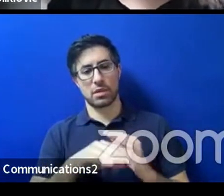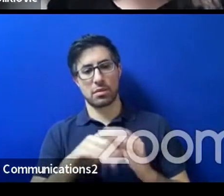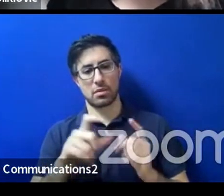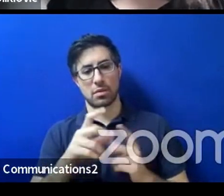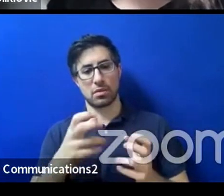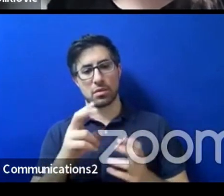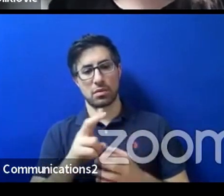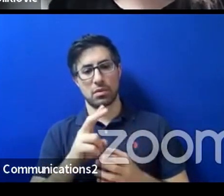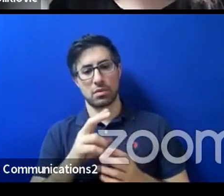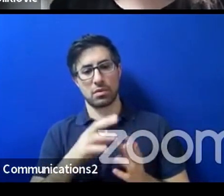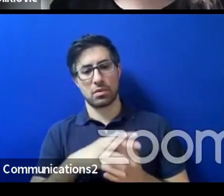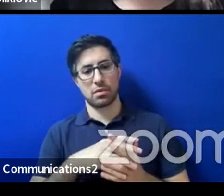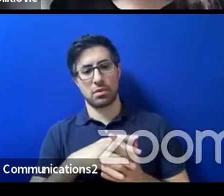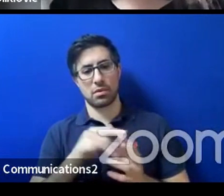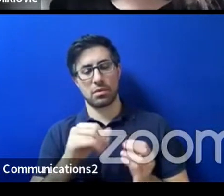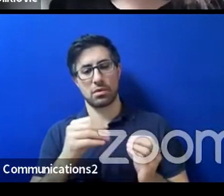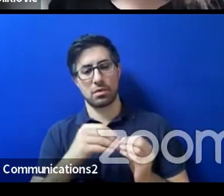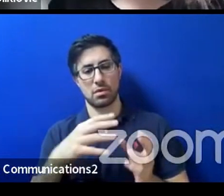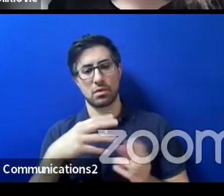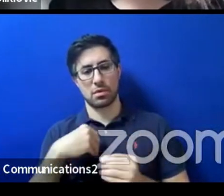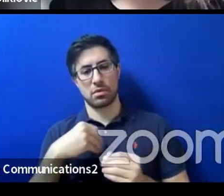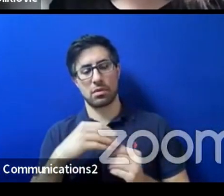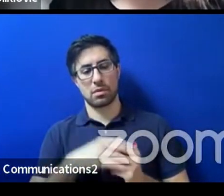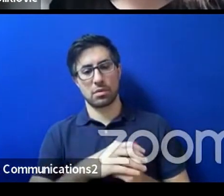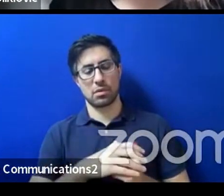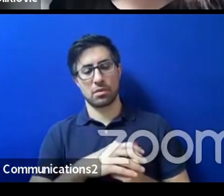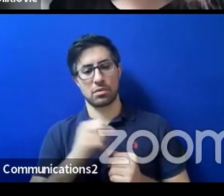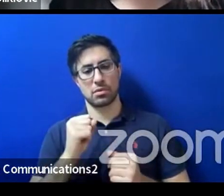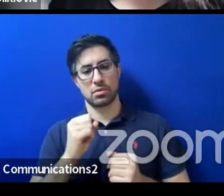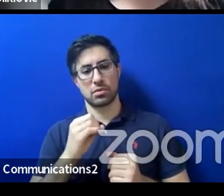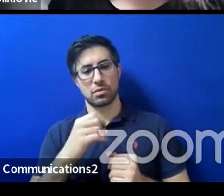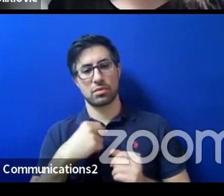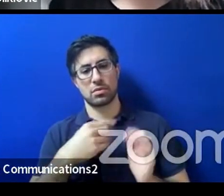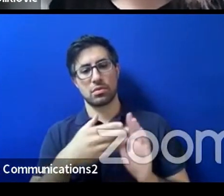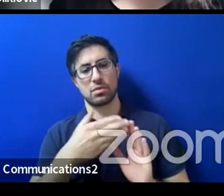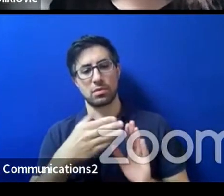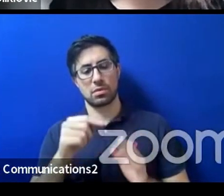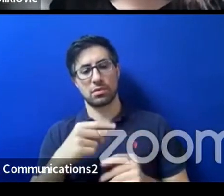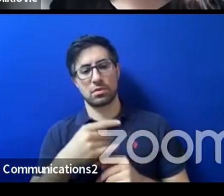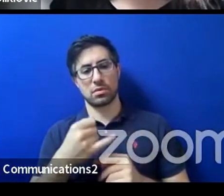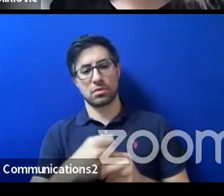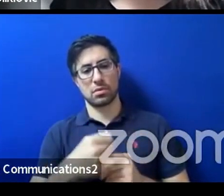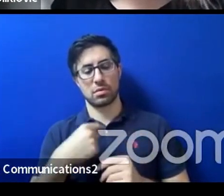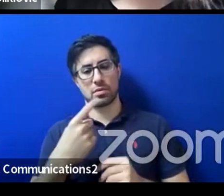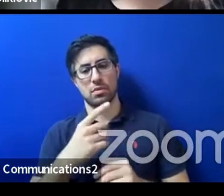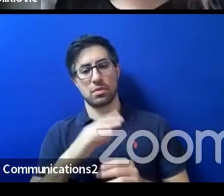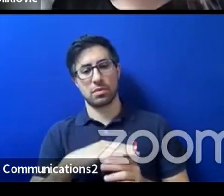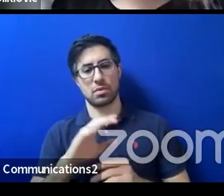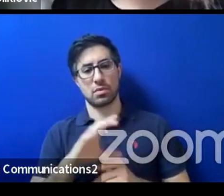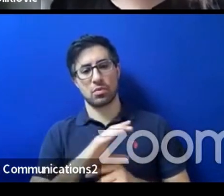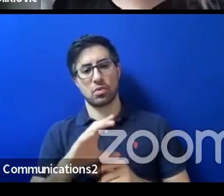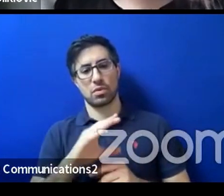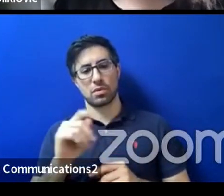to use. That's more accepting. So I run this project and I'm always on computer